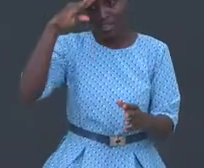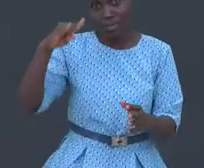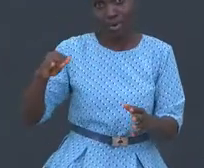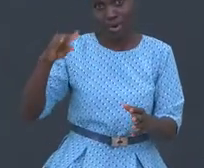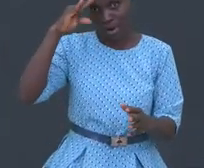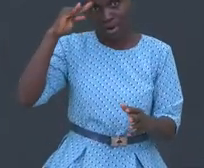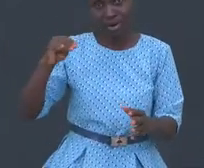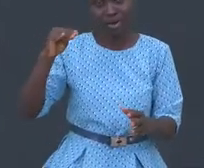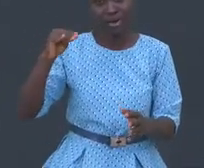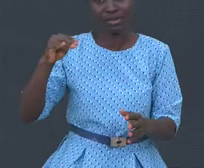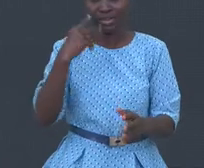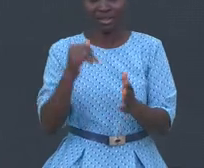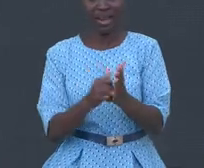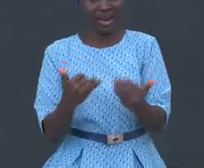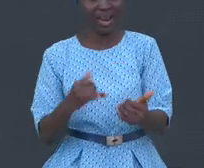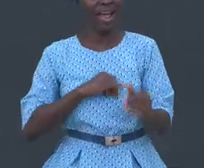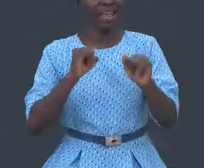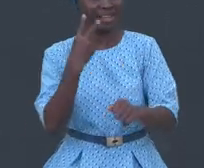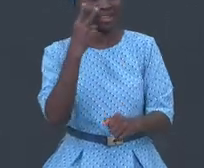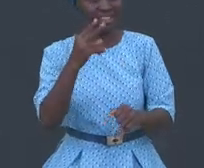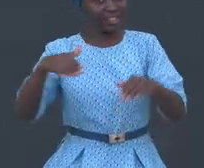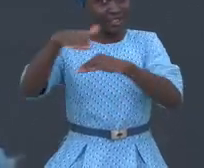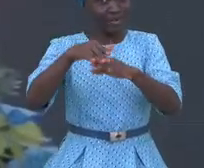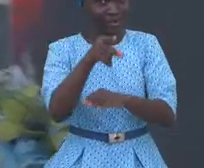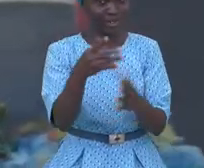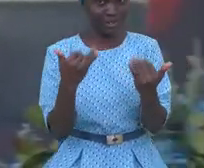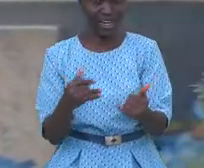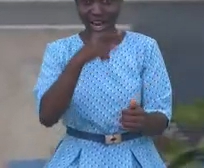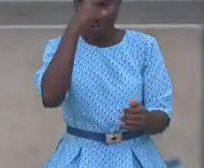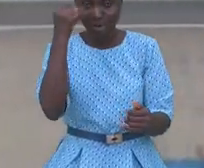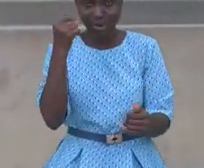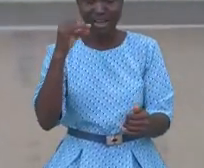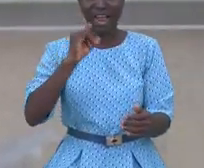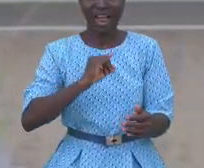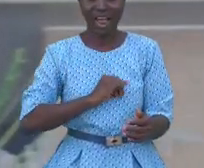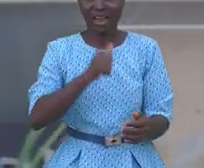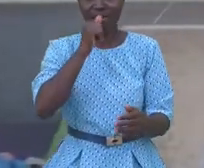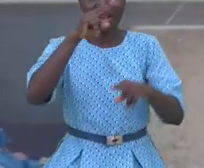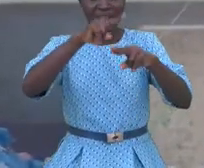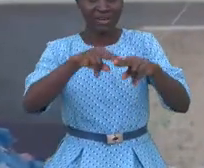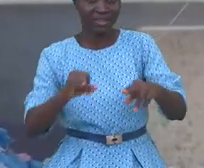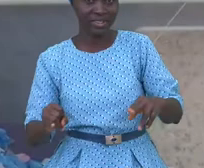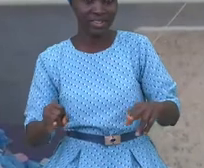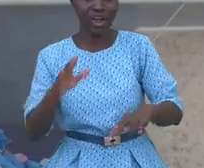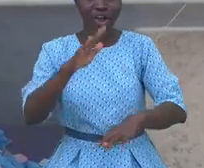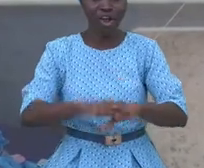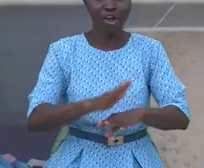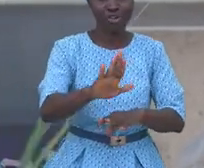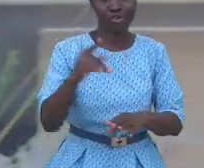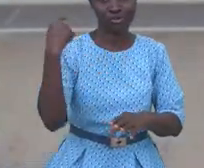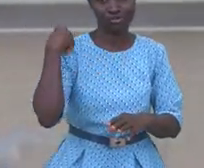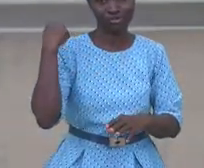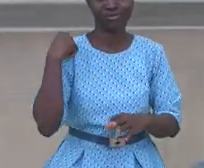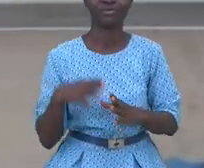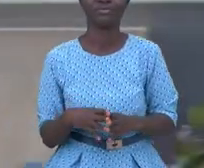I can even see beyond you now because I am sitting on your shoulder."